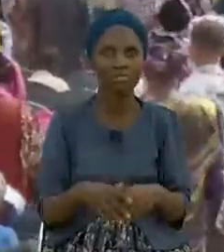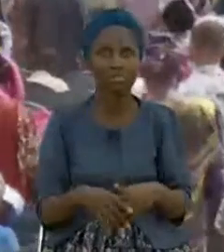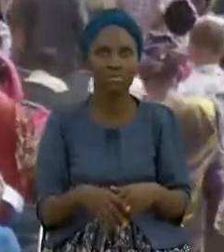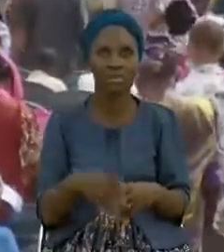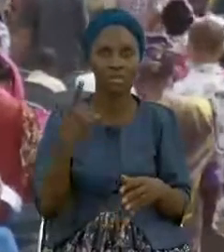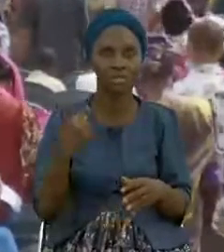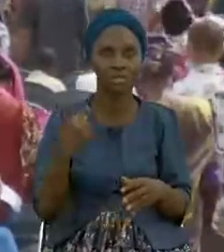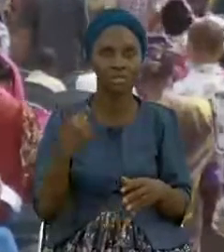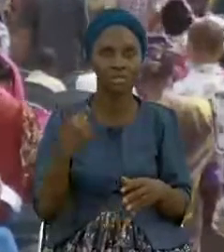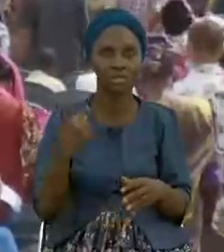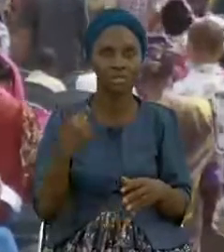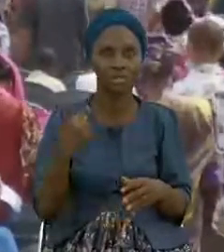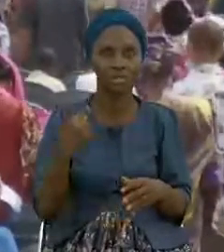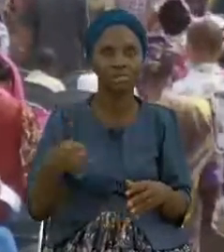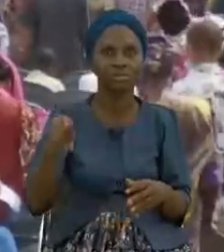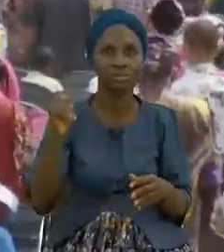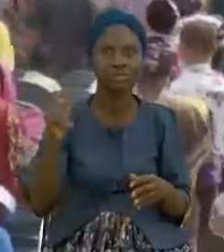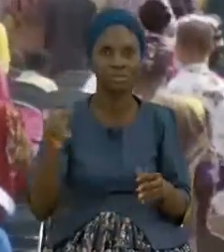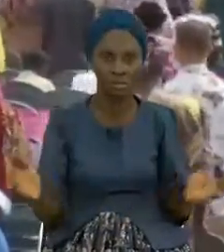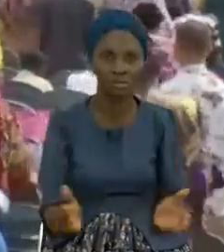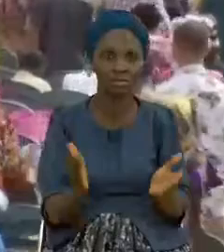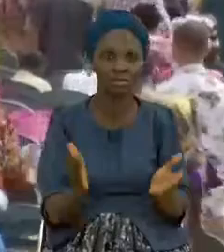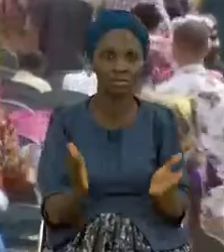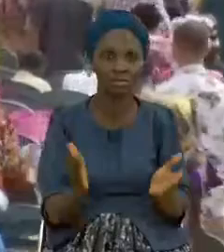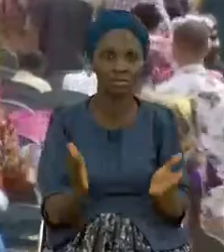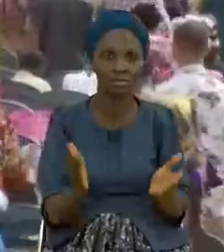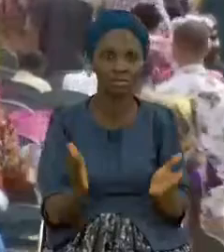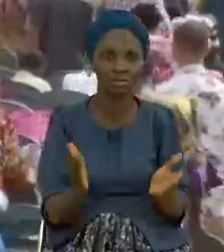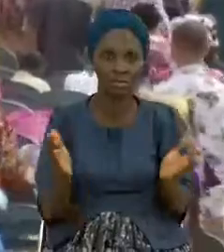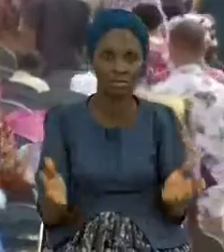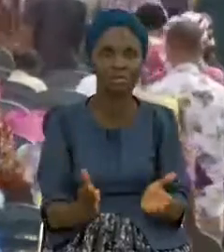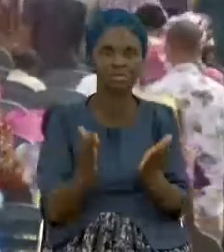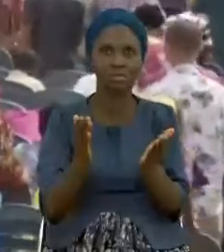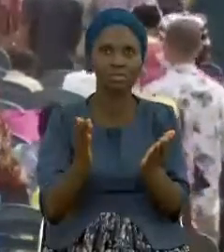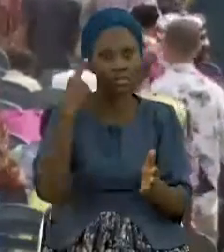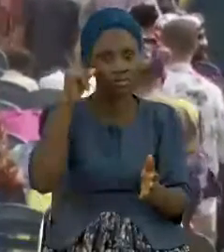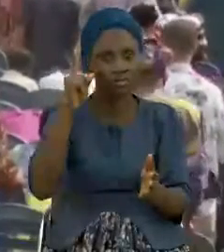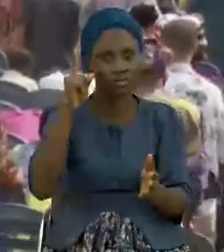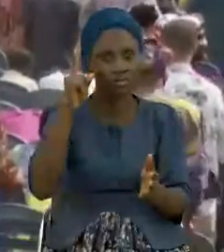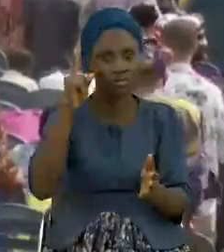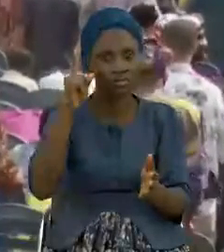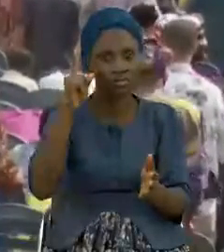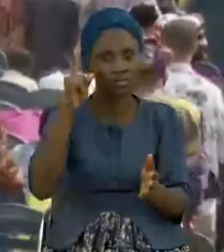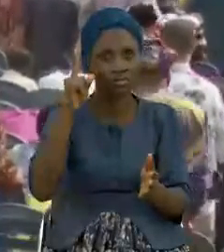for soul seekers with persevering zeal.